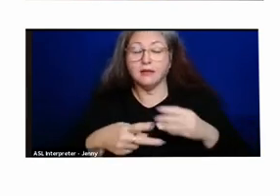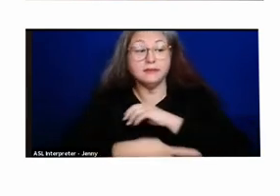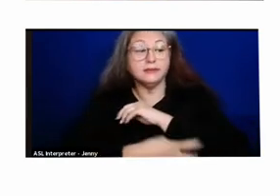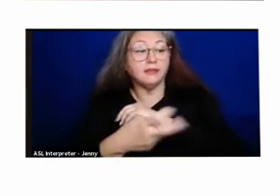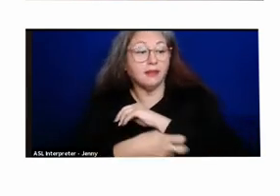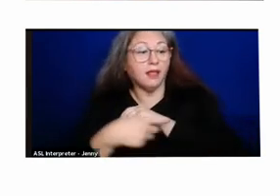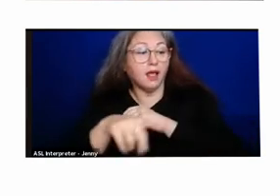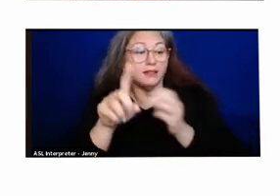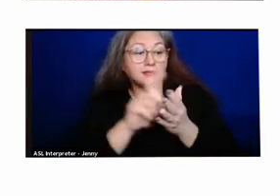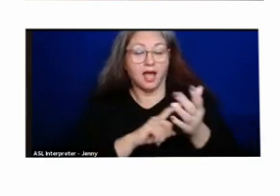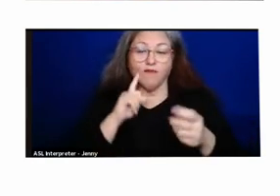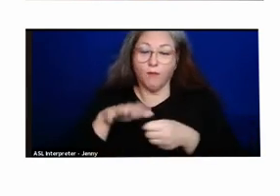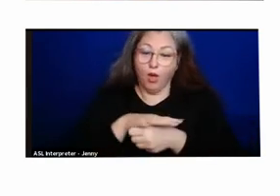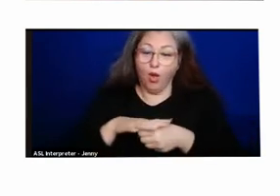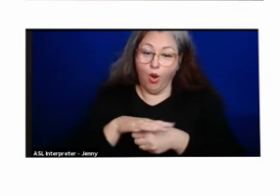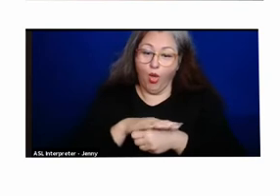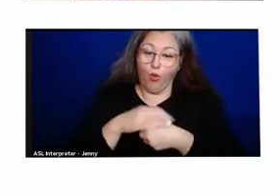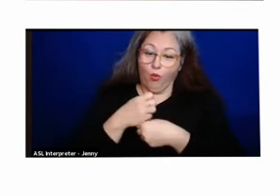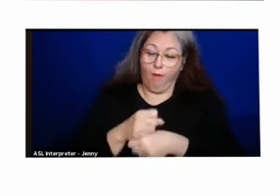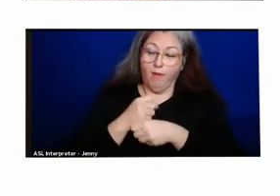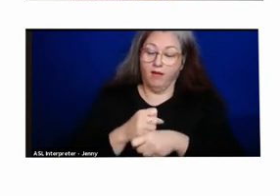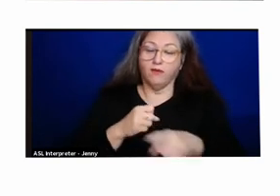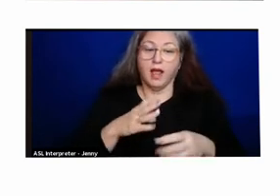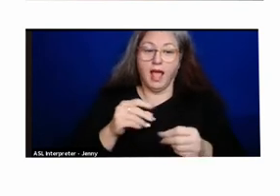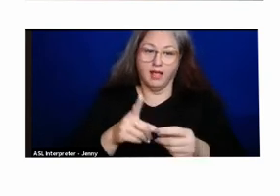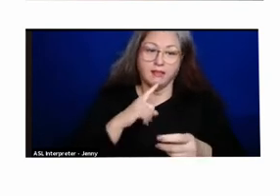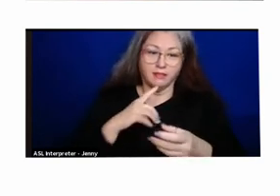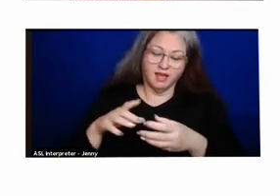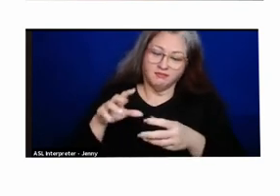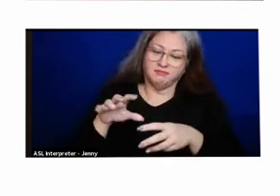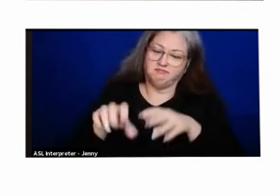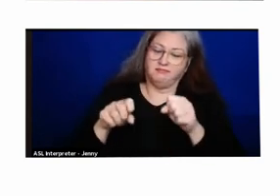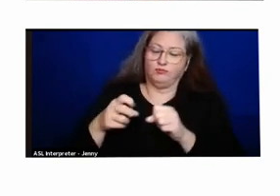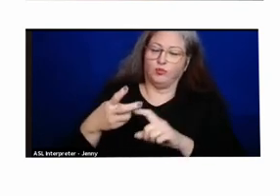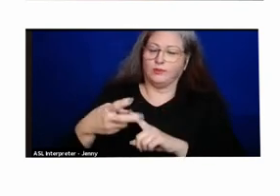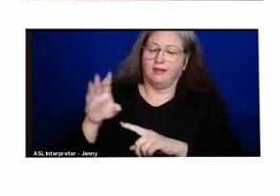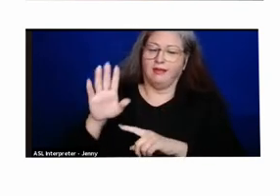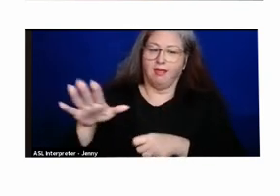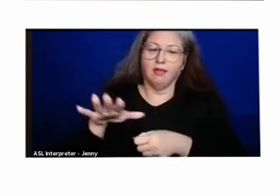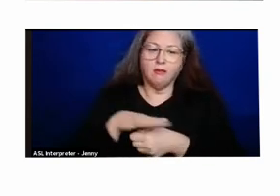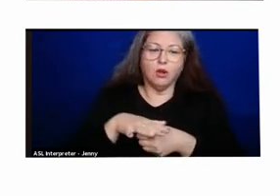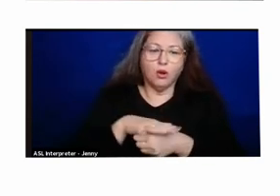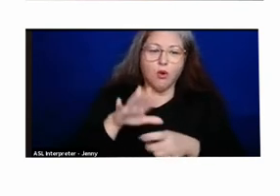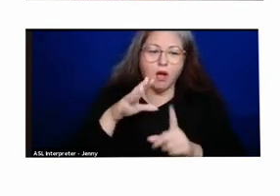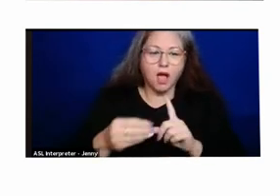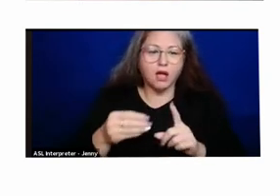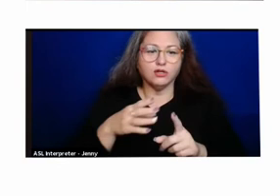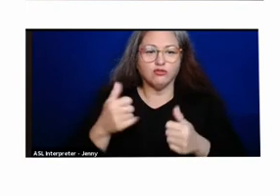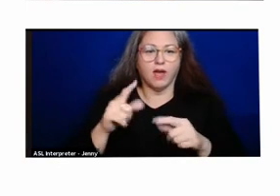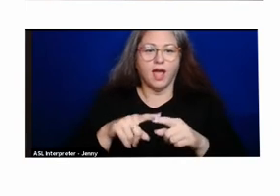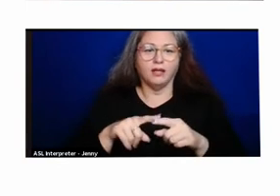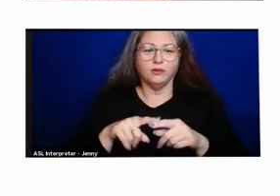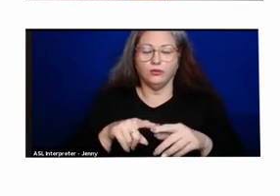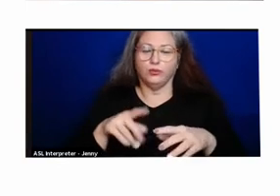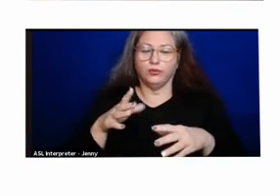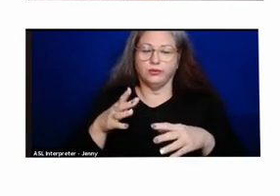textile manufacturers and appropriating Ghanaian culture in an attempt to undercut the development of local industry. This is